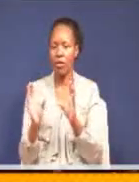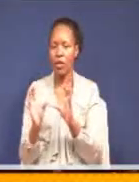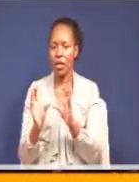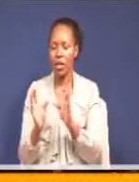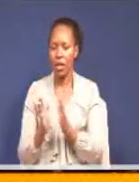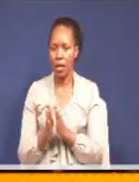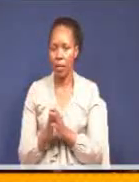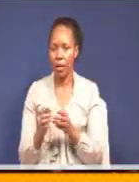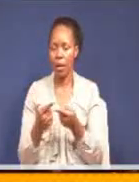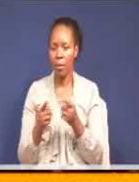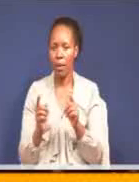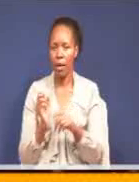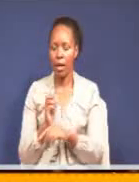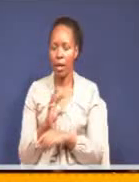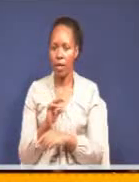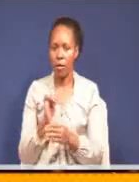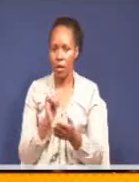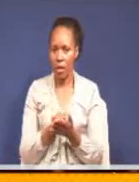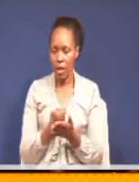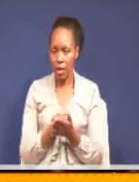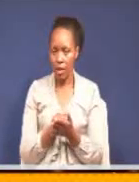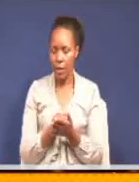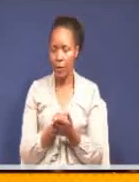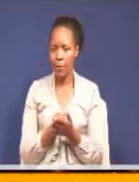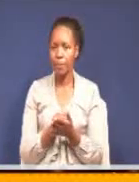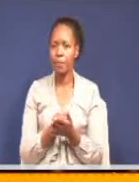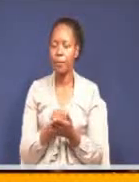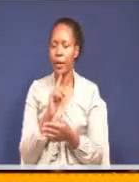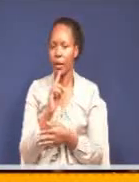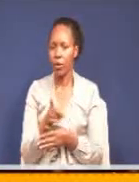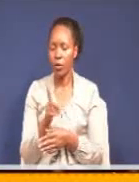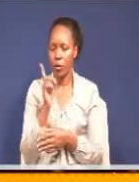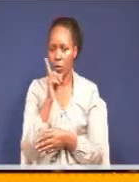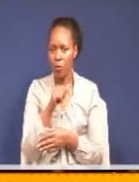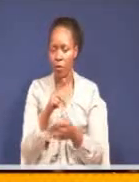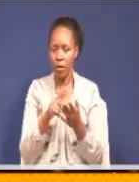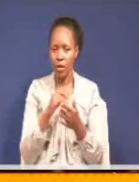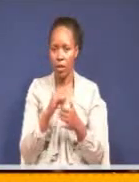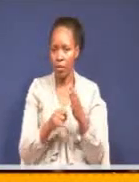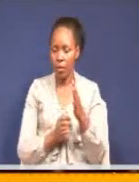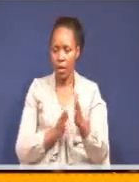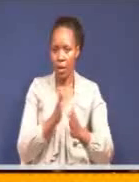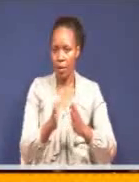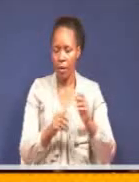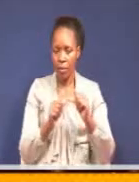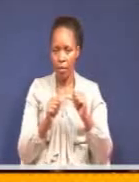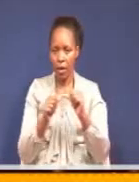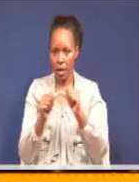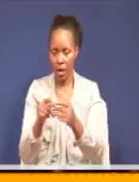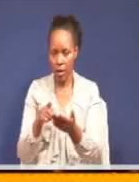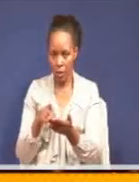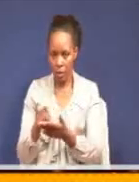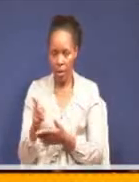since advised the contractor to resume works and ensure completion of the project as arrangements are put in place to settle the outstanding